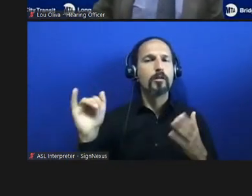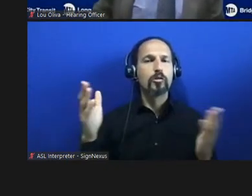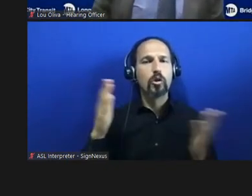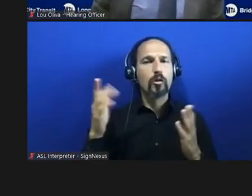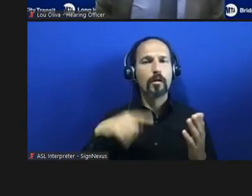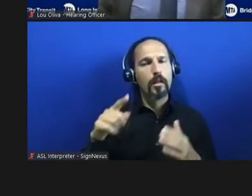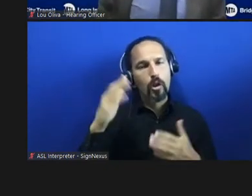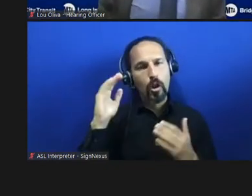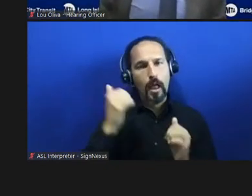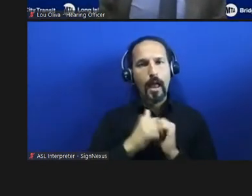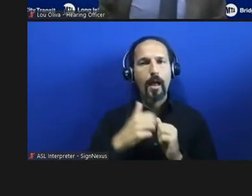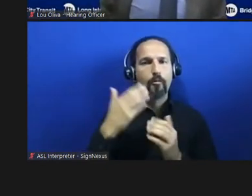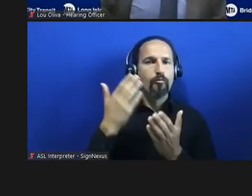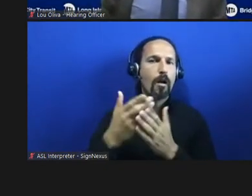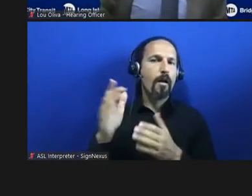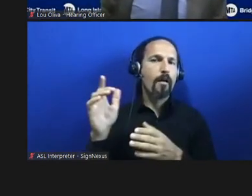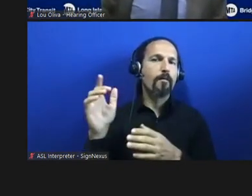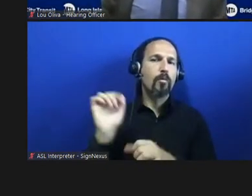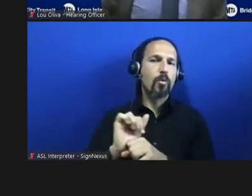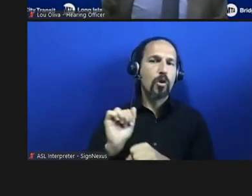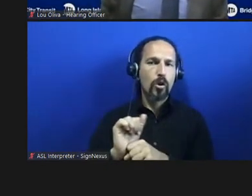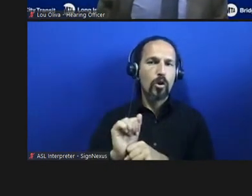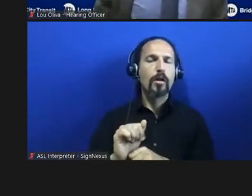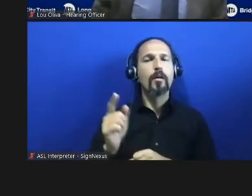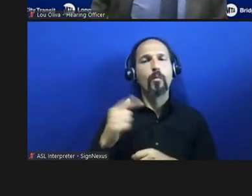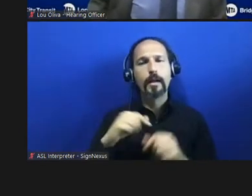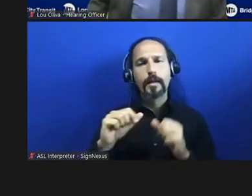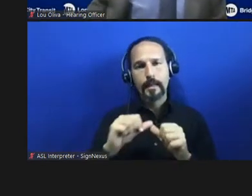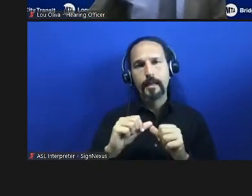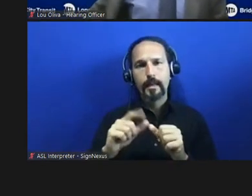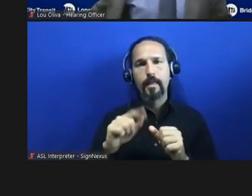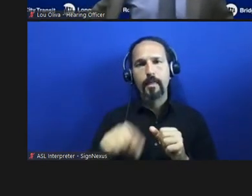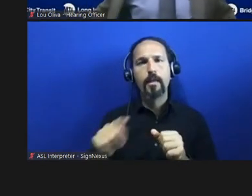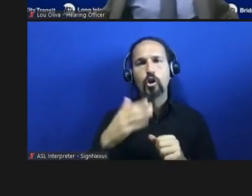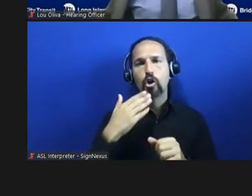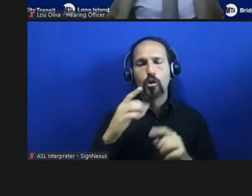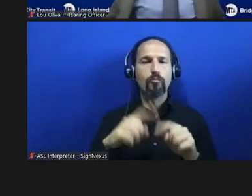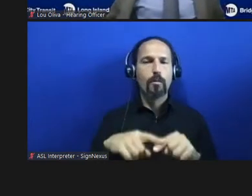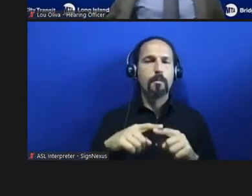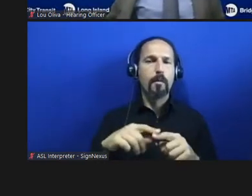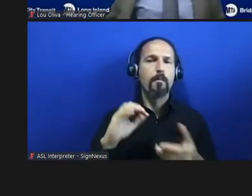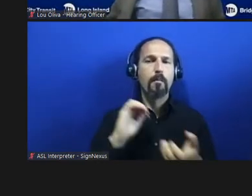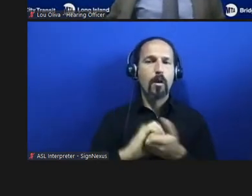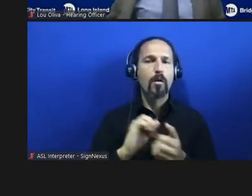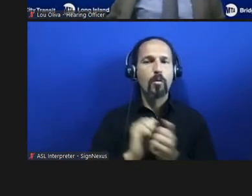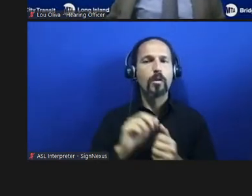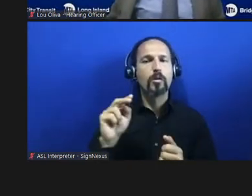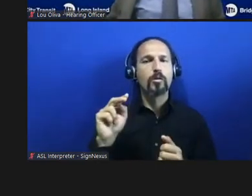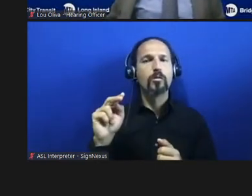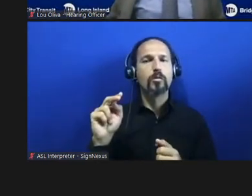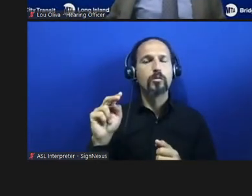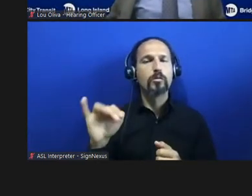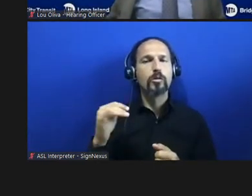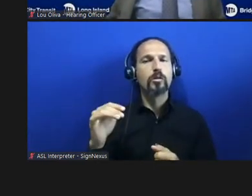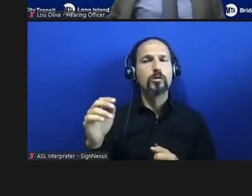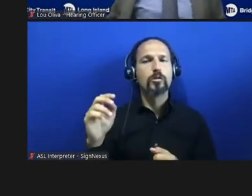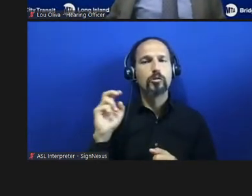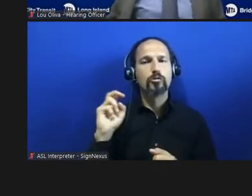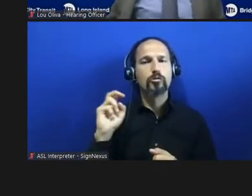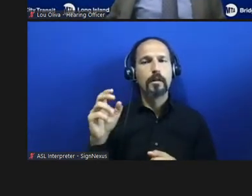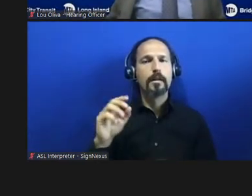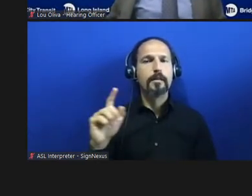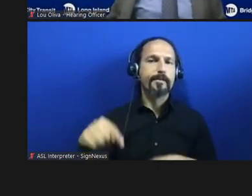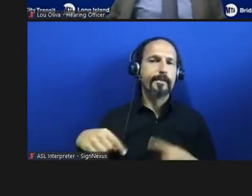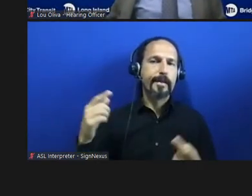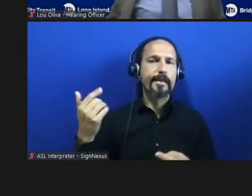not know how they would get to work otherwise we continue to be a very good and reliable partner with New Jersey Transit since the agency's Inception in